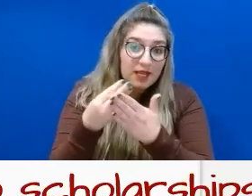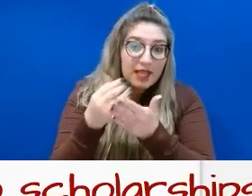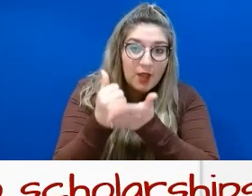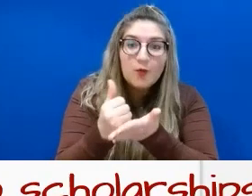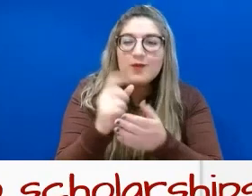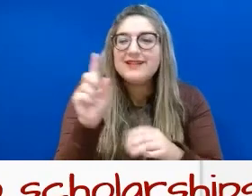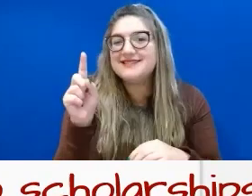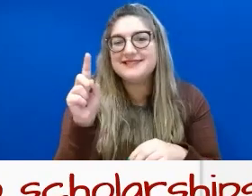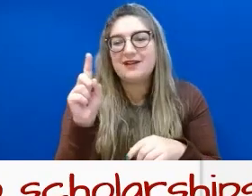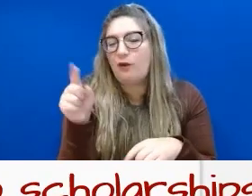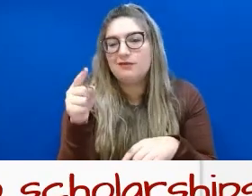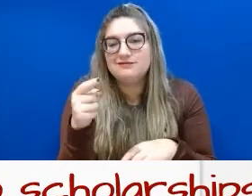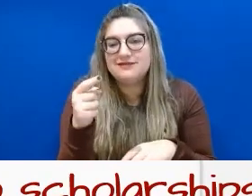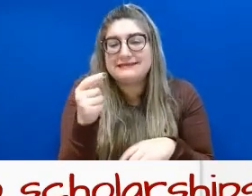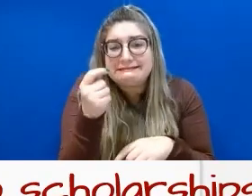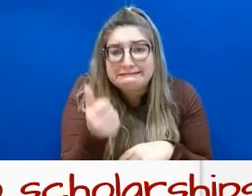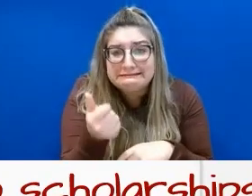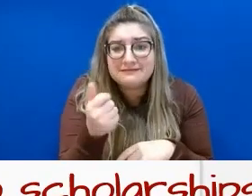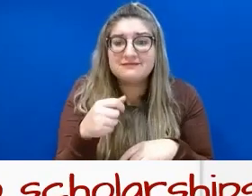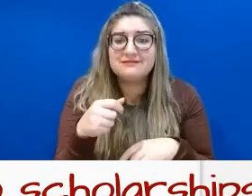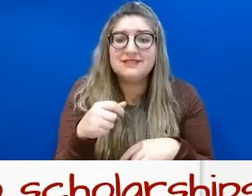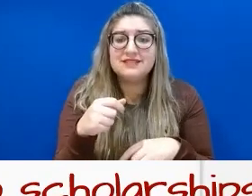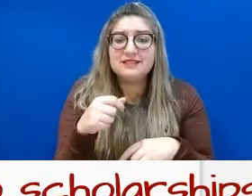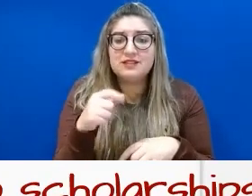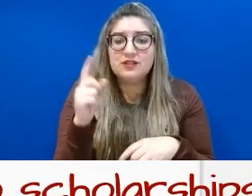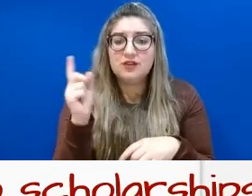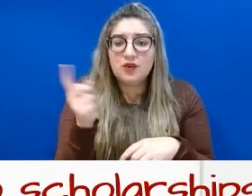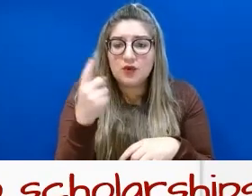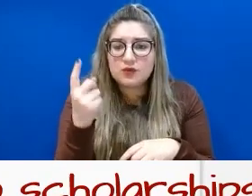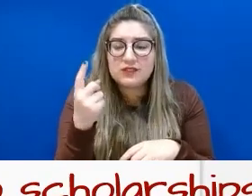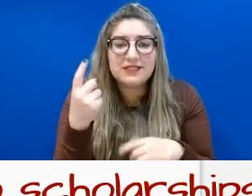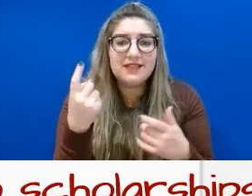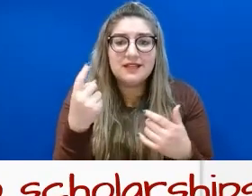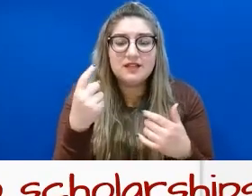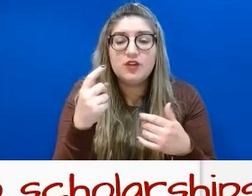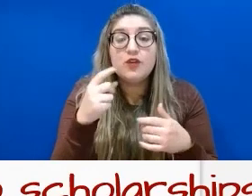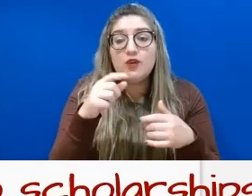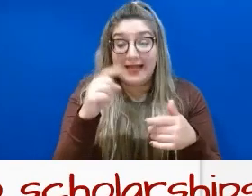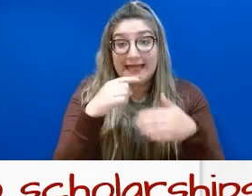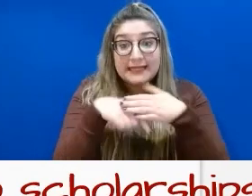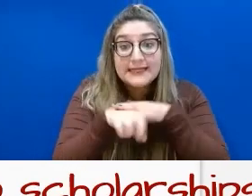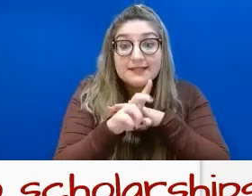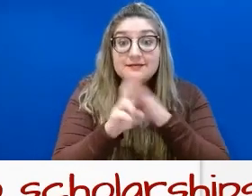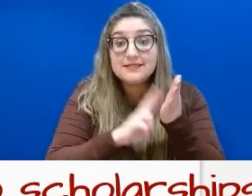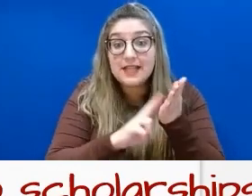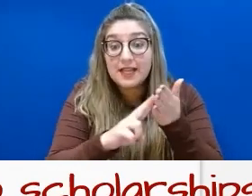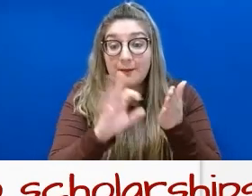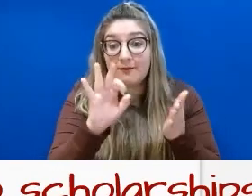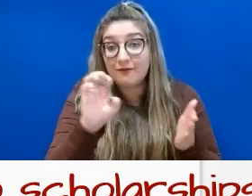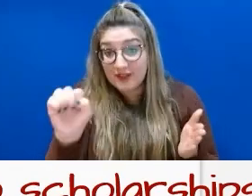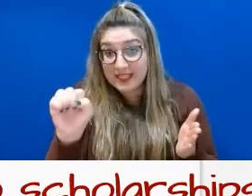cover tuition fees and textbooks. Anything else they have to pay out of their